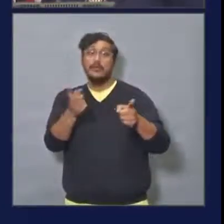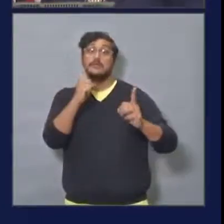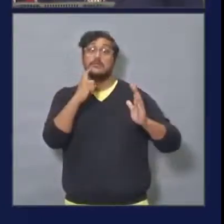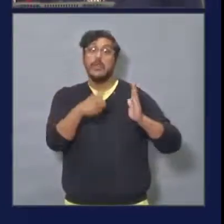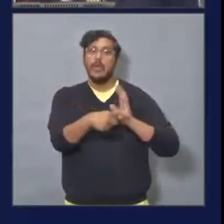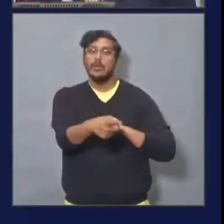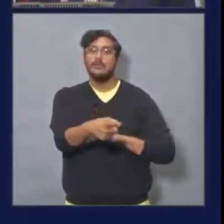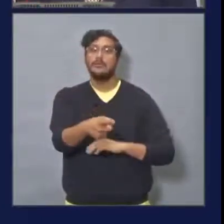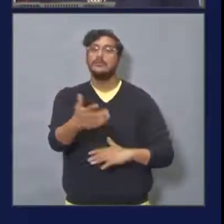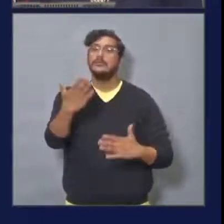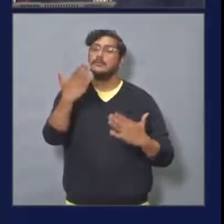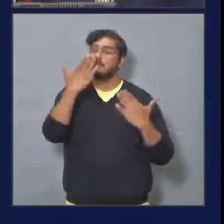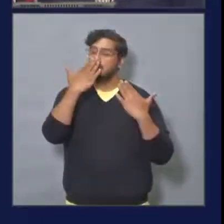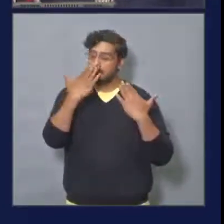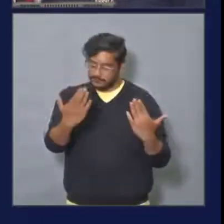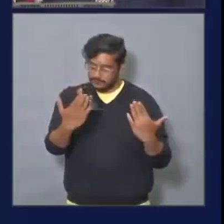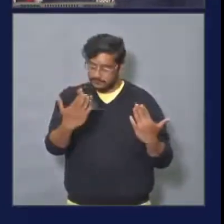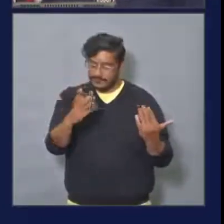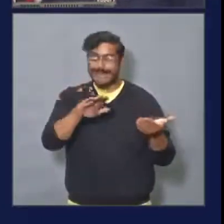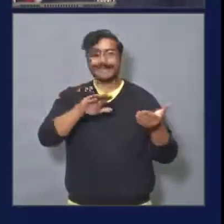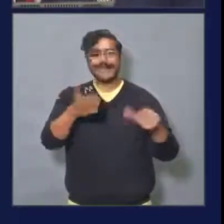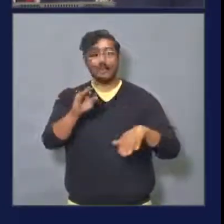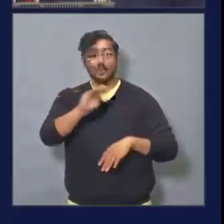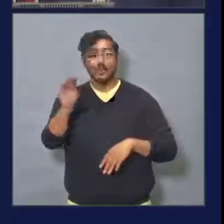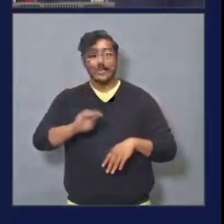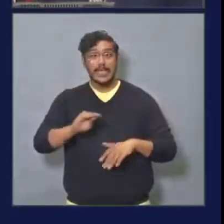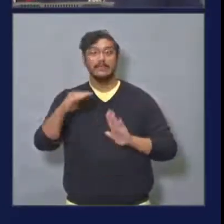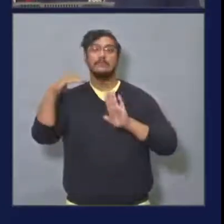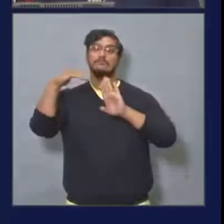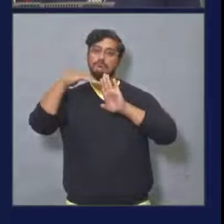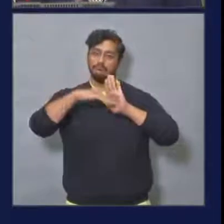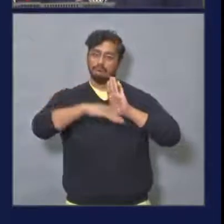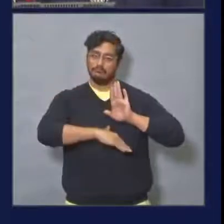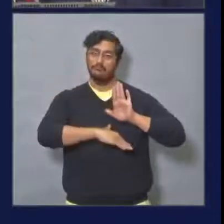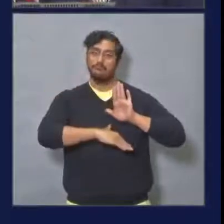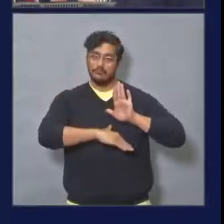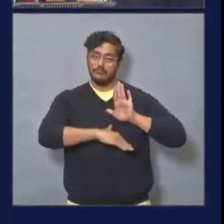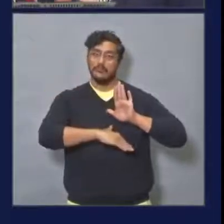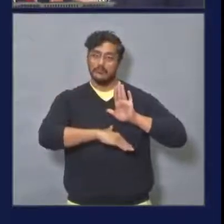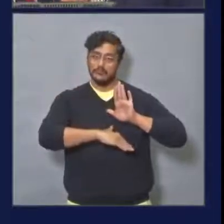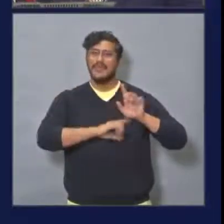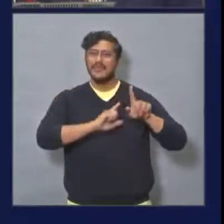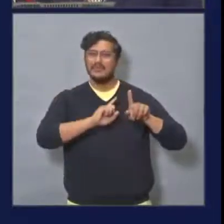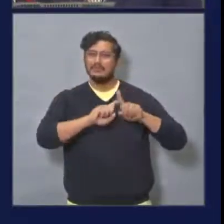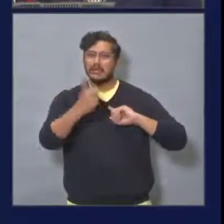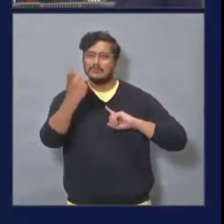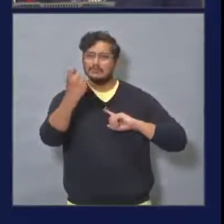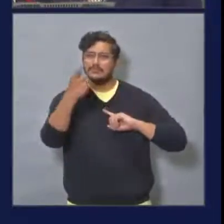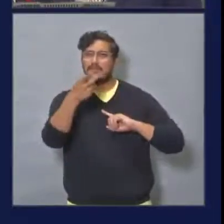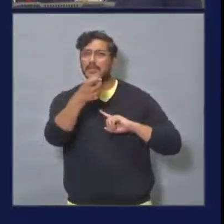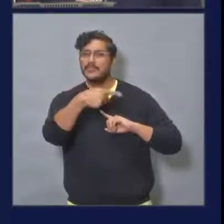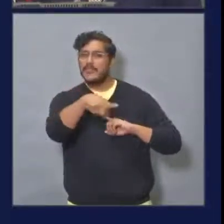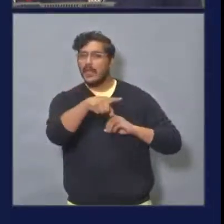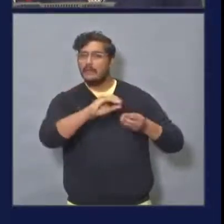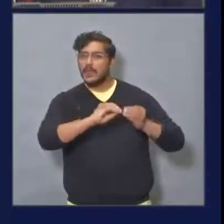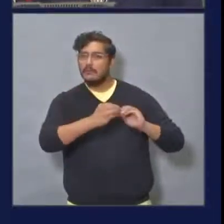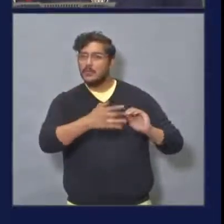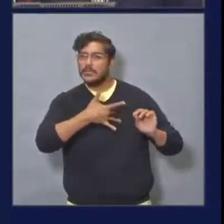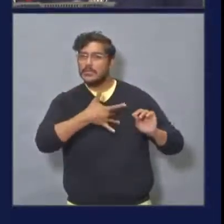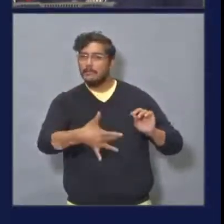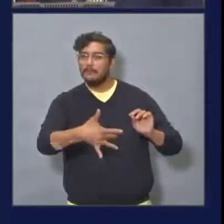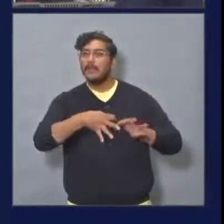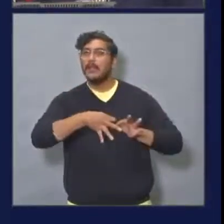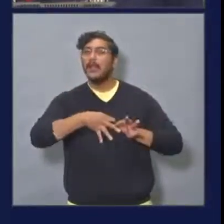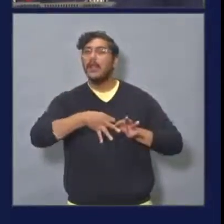grateful for this, that deaths are on a downward trajectory. But because this is a lagging indicator, we are worried, given